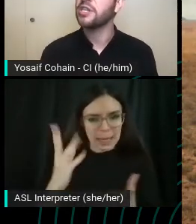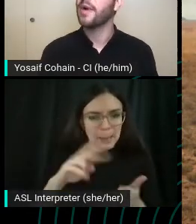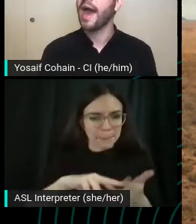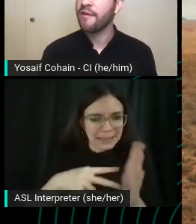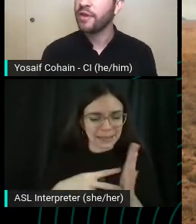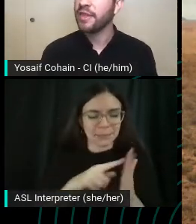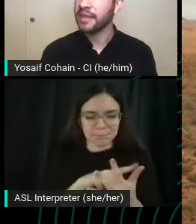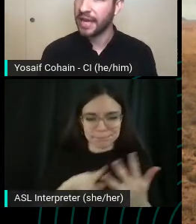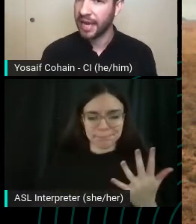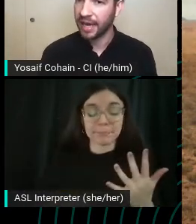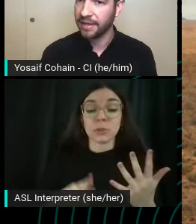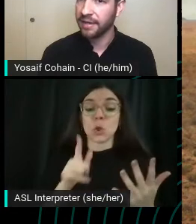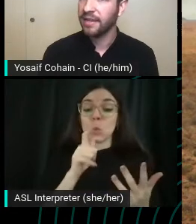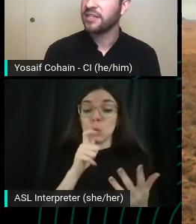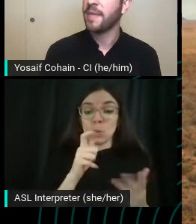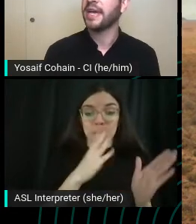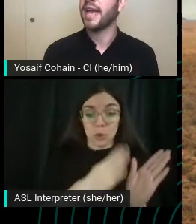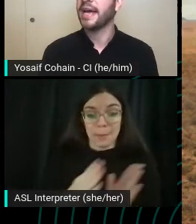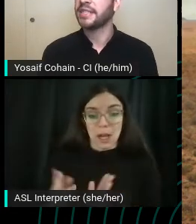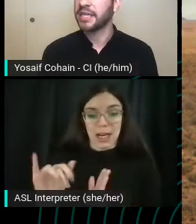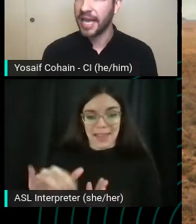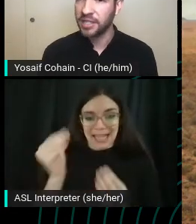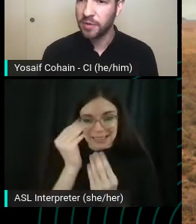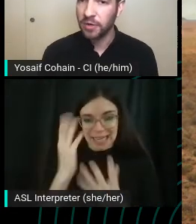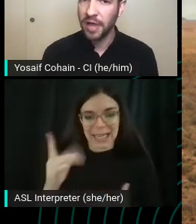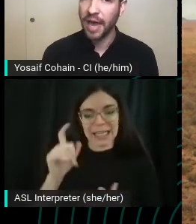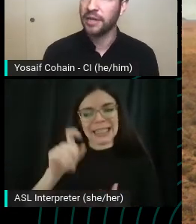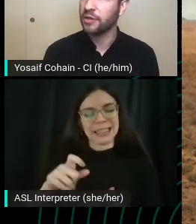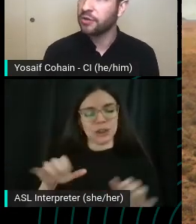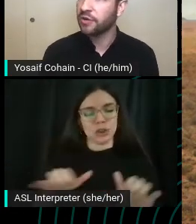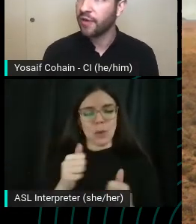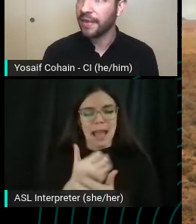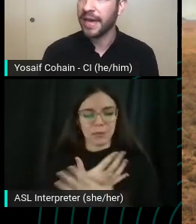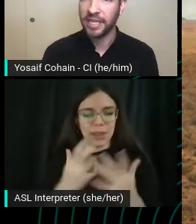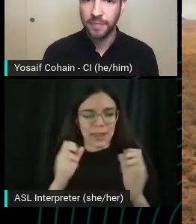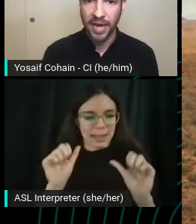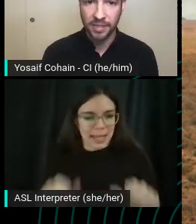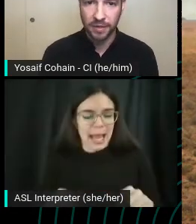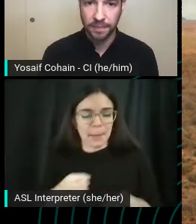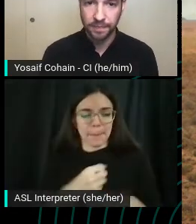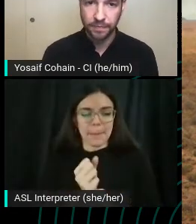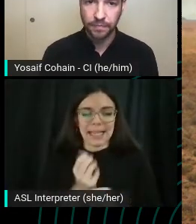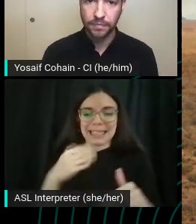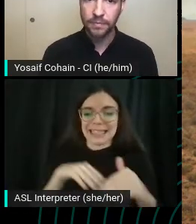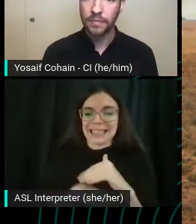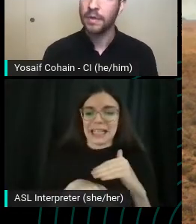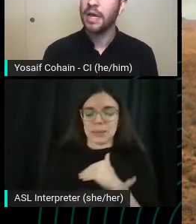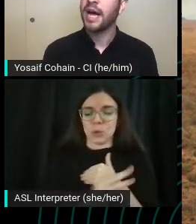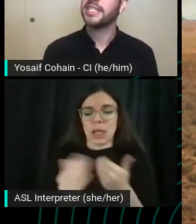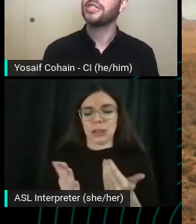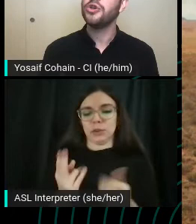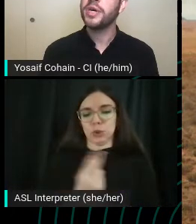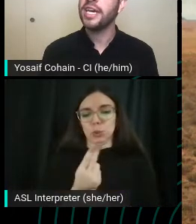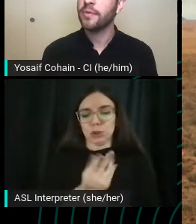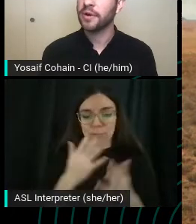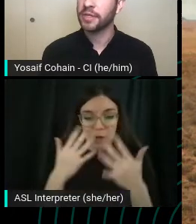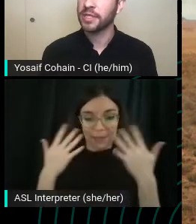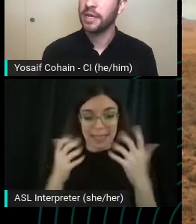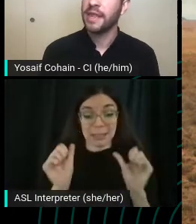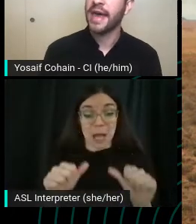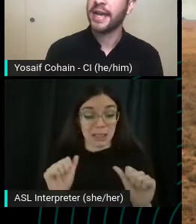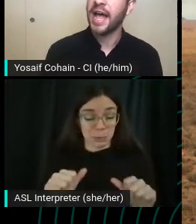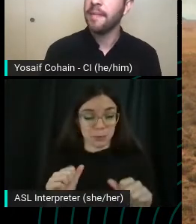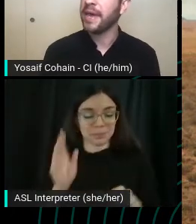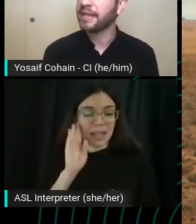needs to do everything they can to make it as accessible and user-friendly as possible. I'll say two key